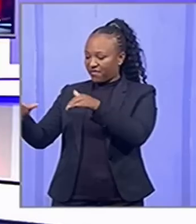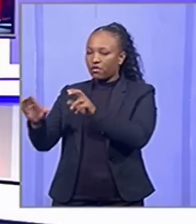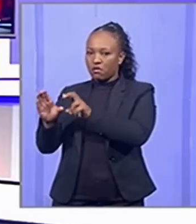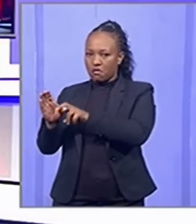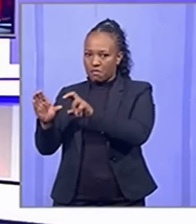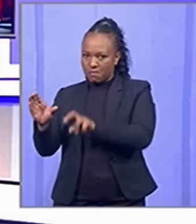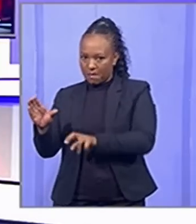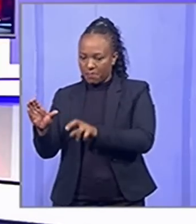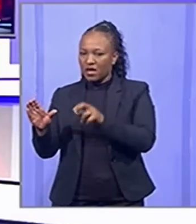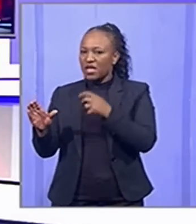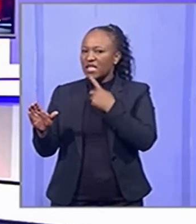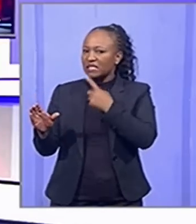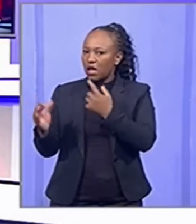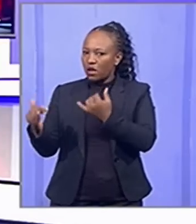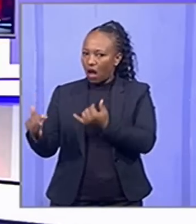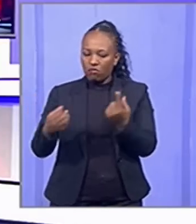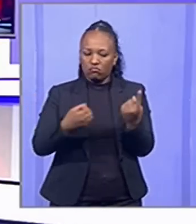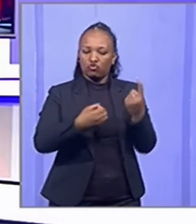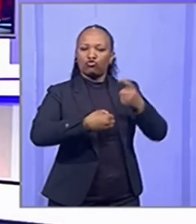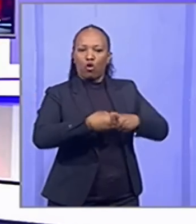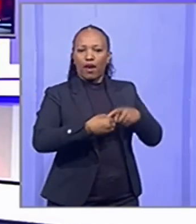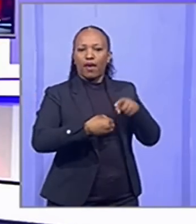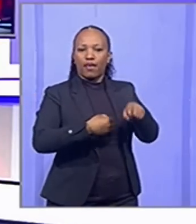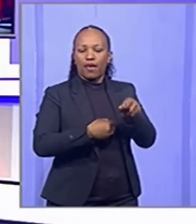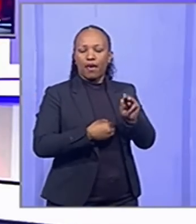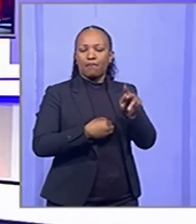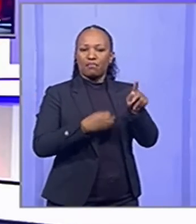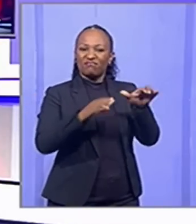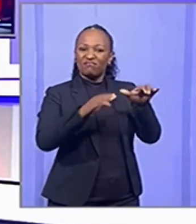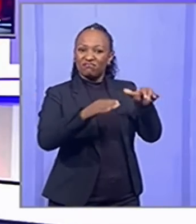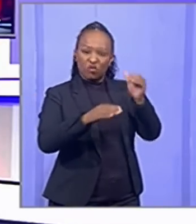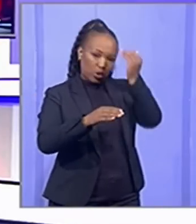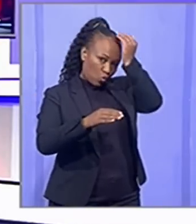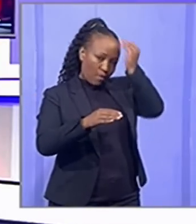reng o le ba mogeng wa mo presidente wa mehleng Jacob Zuma e leng wa MK.